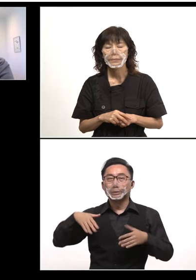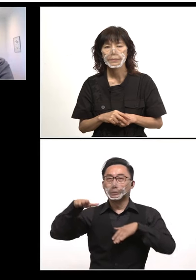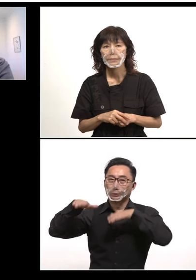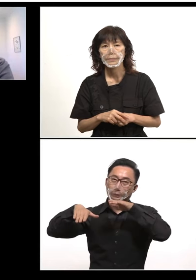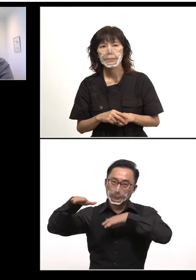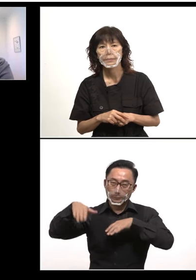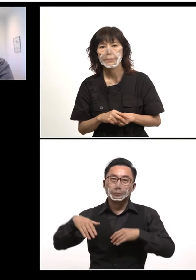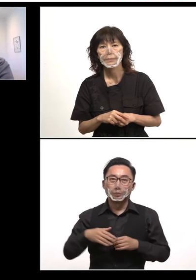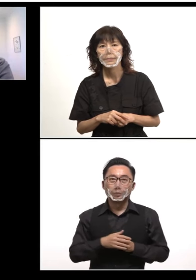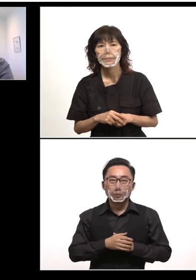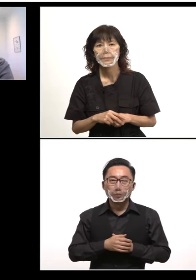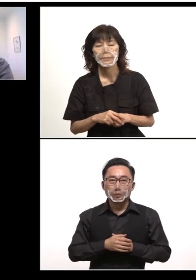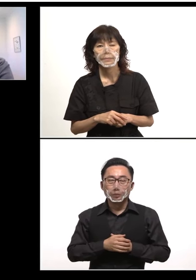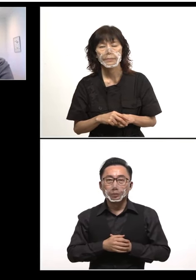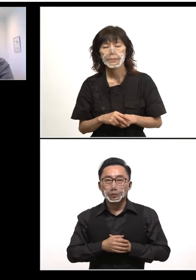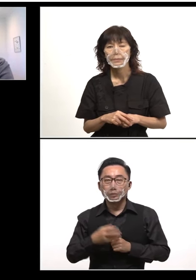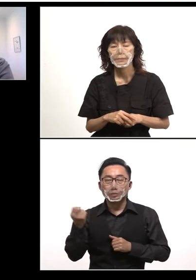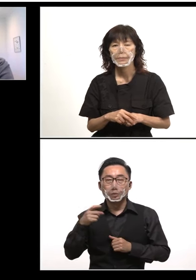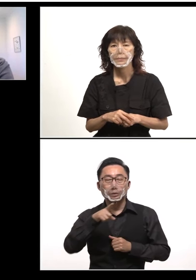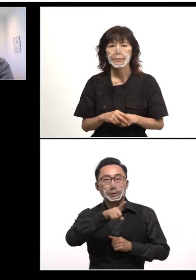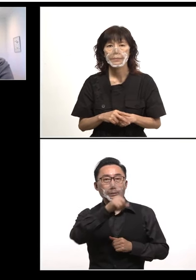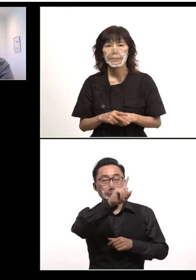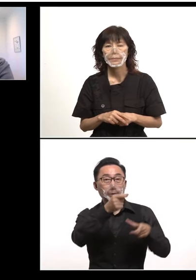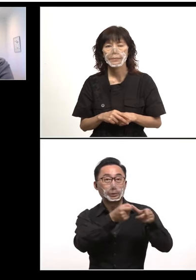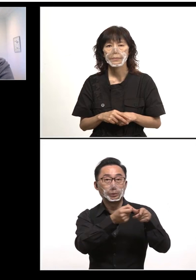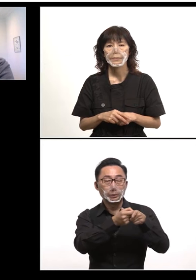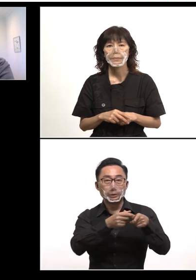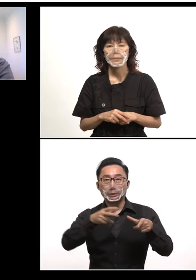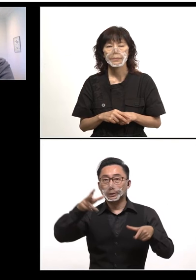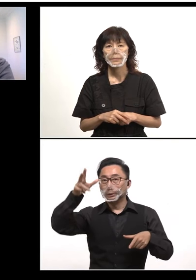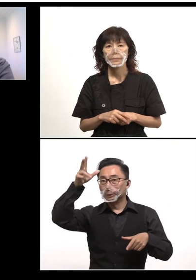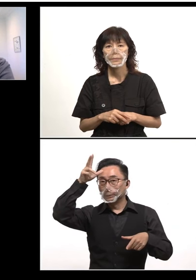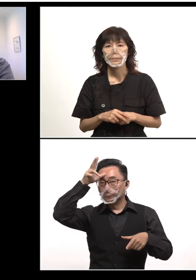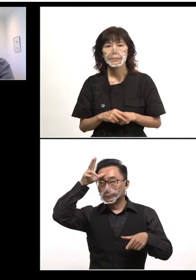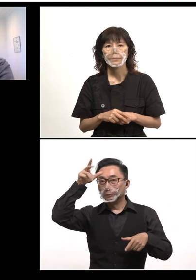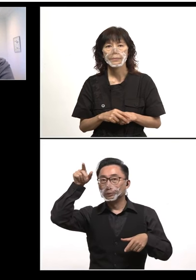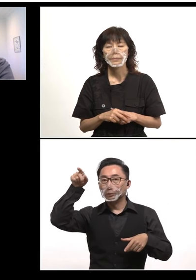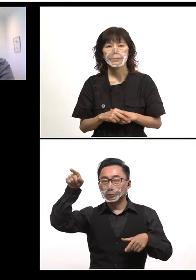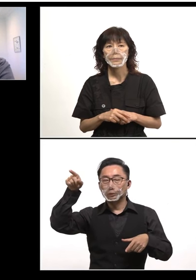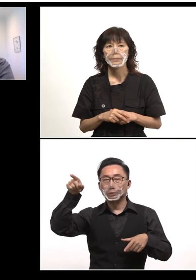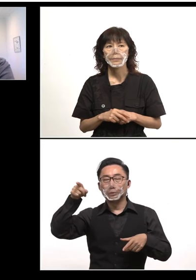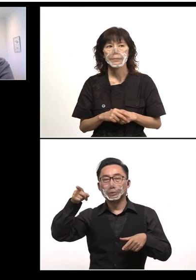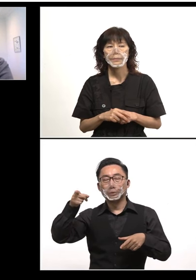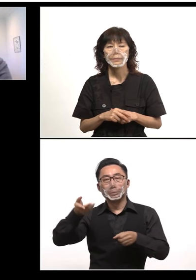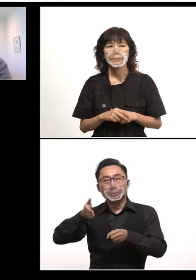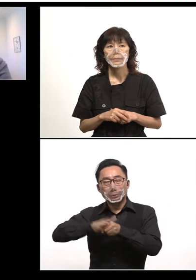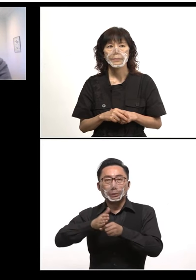I would say it's still the government gives partway, but it's mostly the private